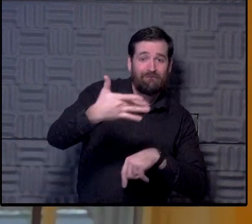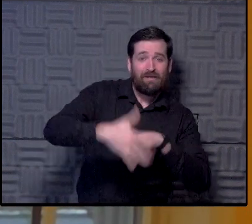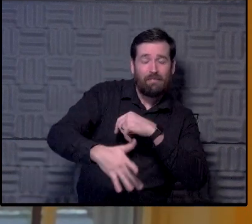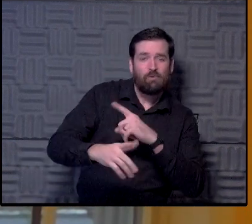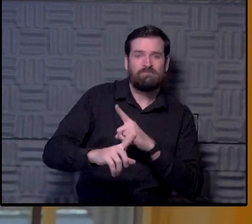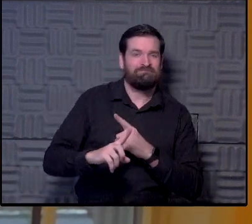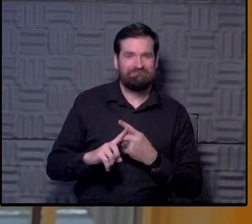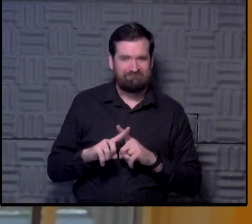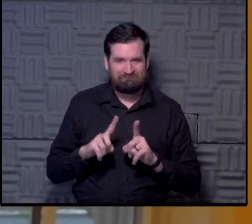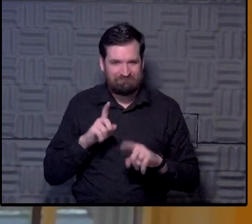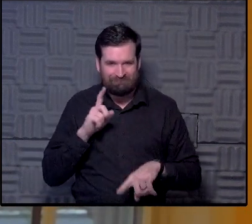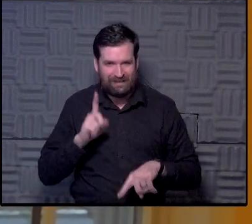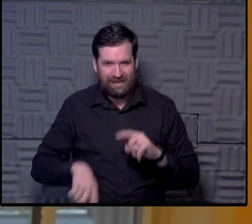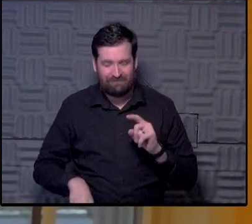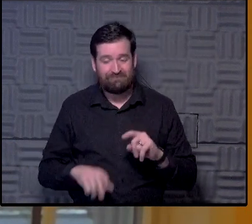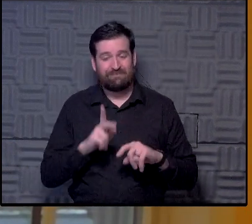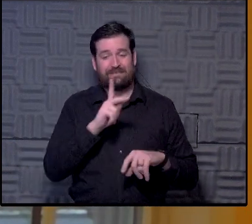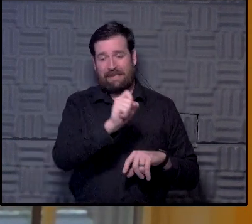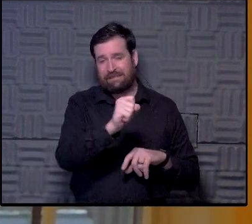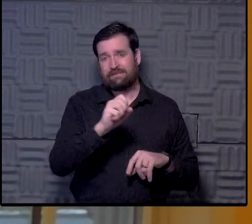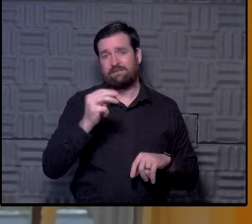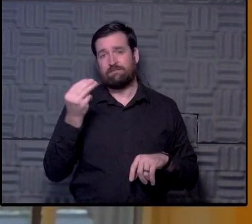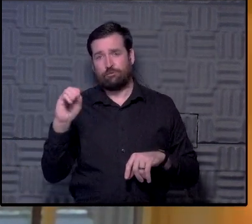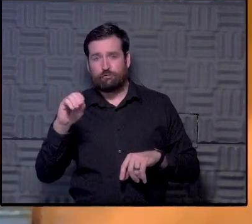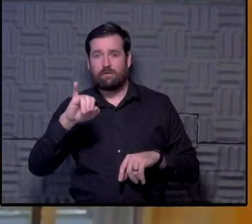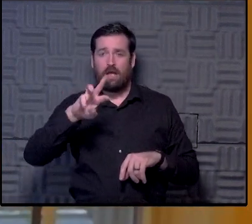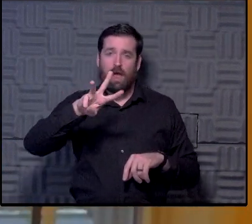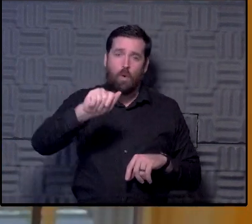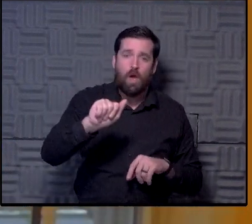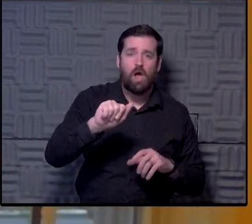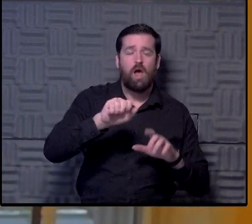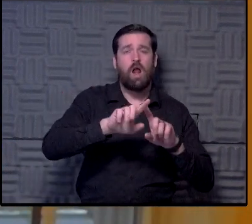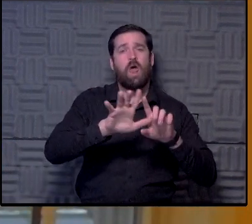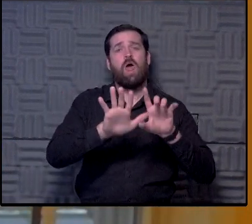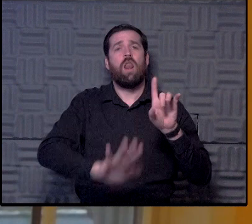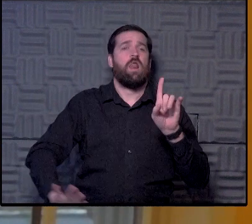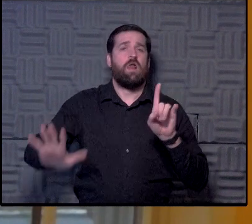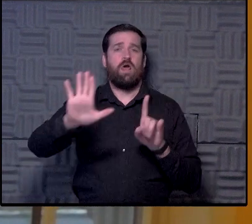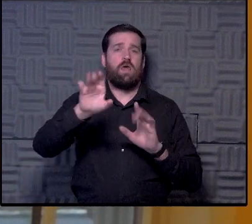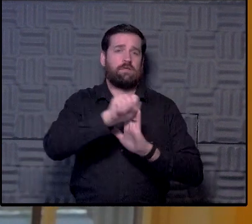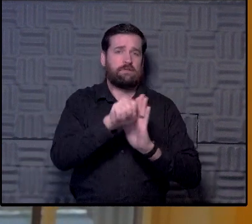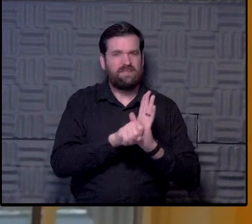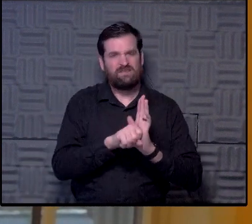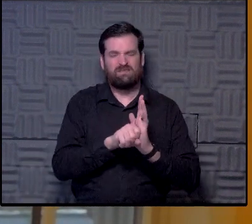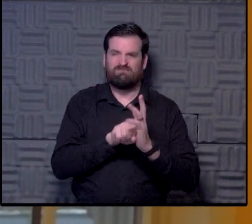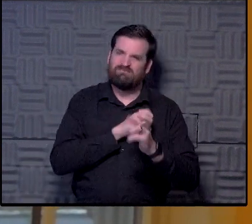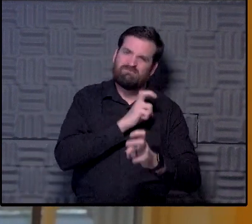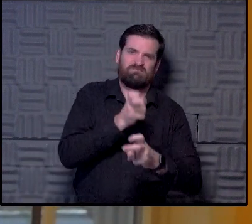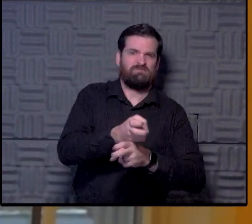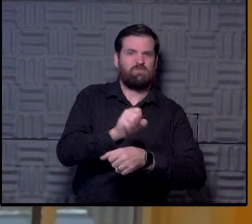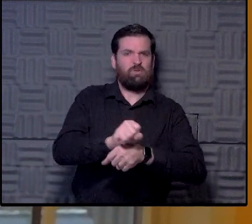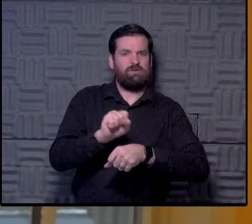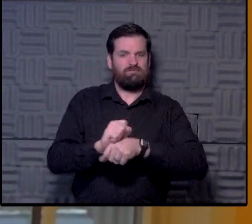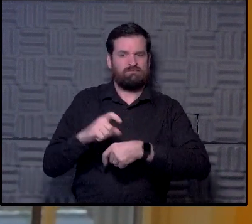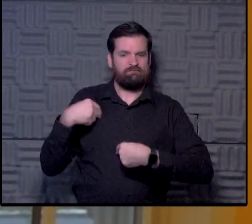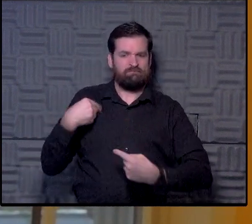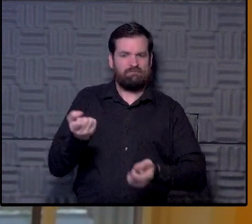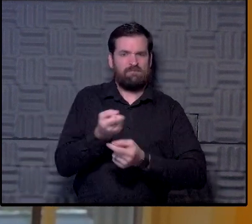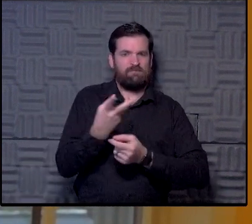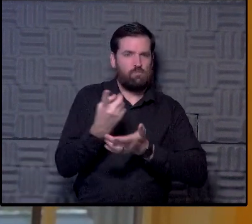So states, Kansas and Missouri and Iowa and all the states in the area have been working really hard these last couple weeks